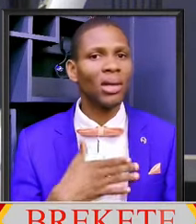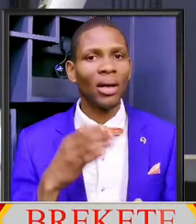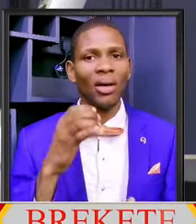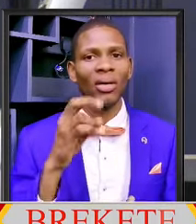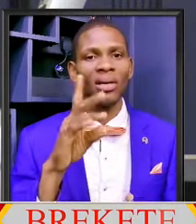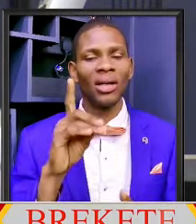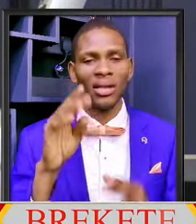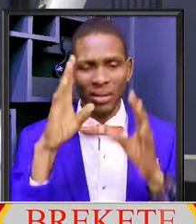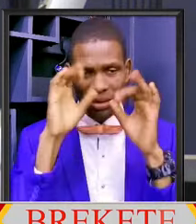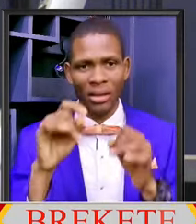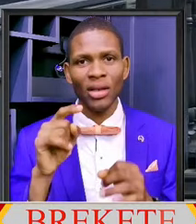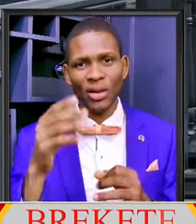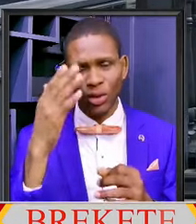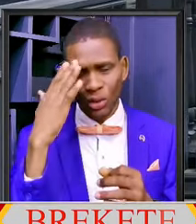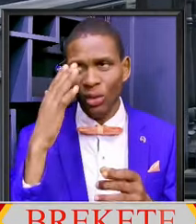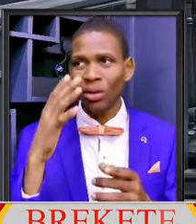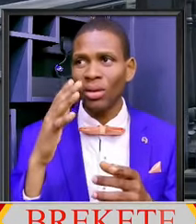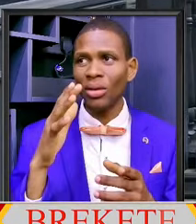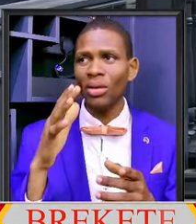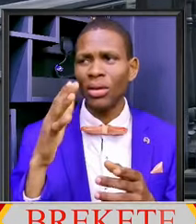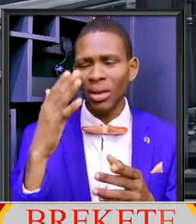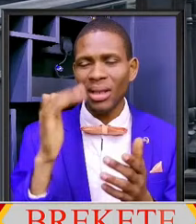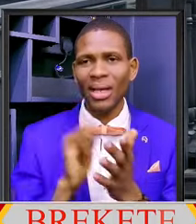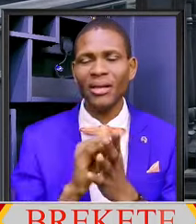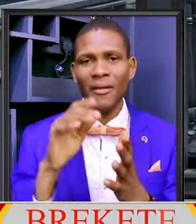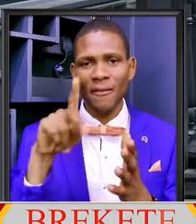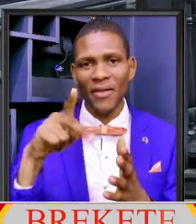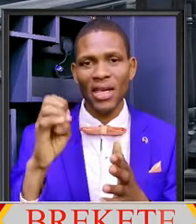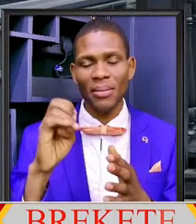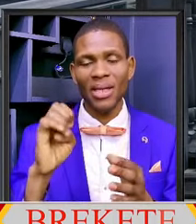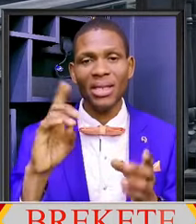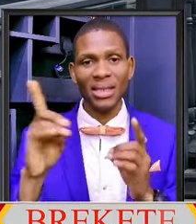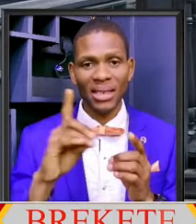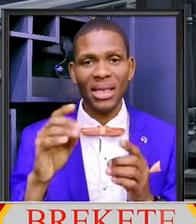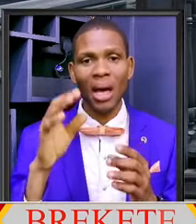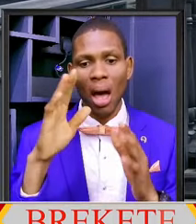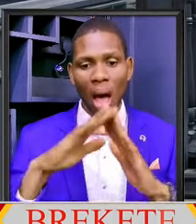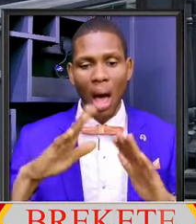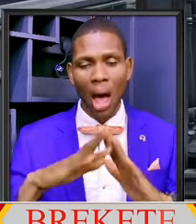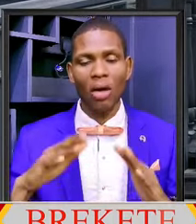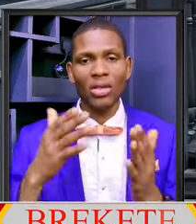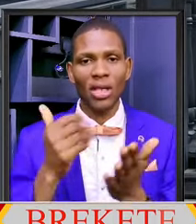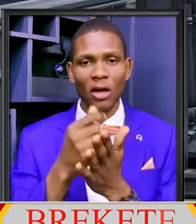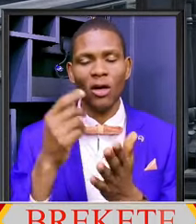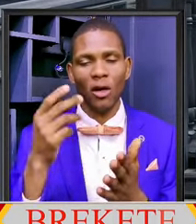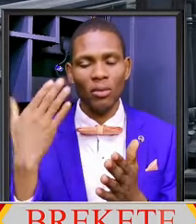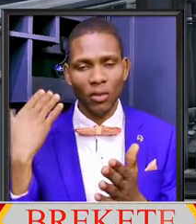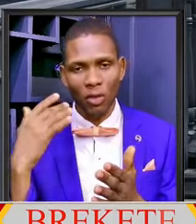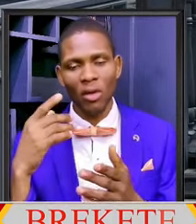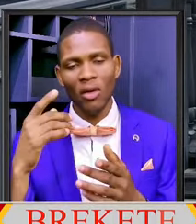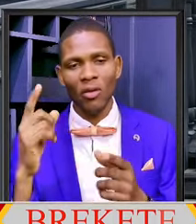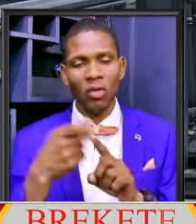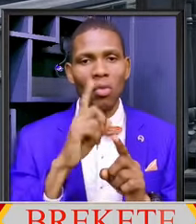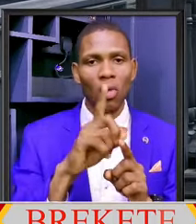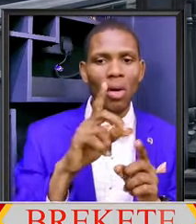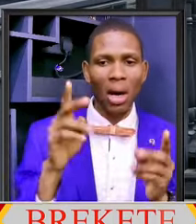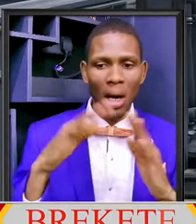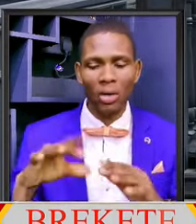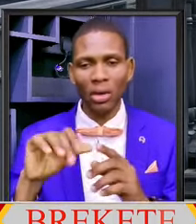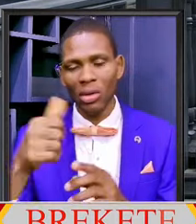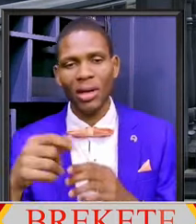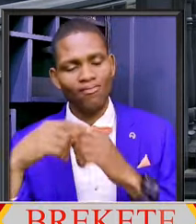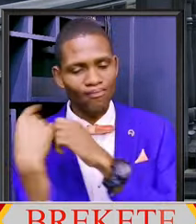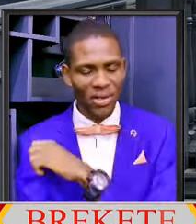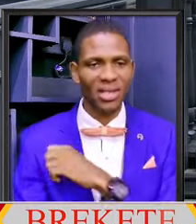suffer. Mm-hmm. When I know, say Phoebe don't do house help from one house to another. Sure. Beating, disrespect.